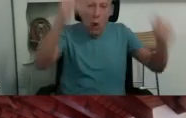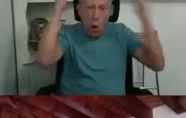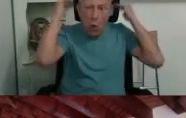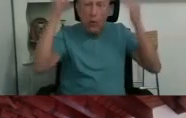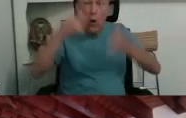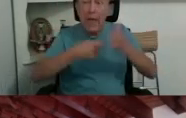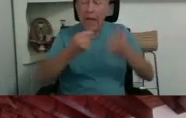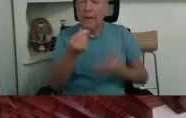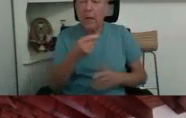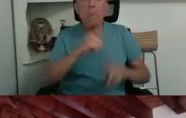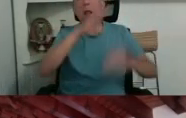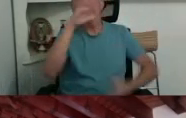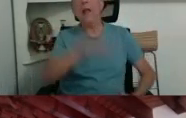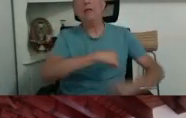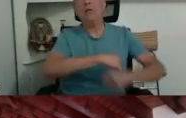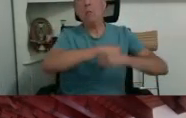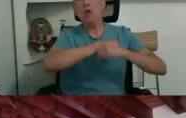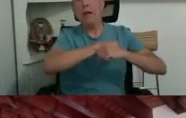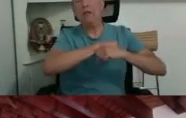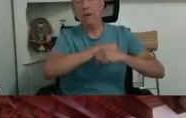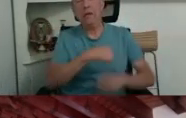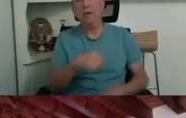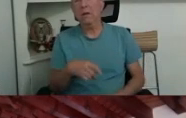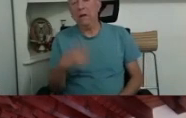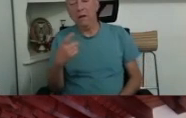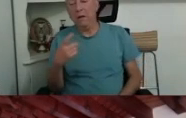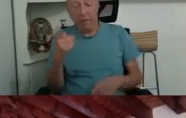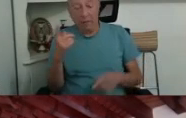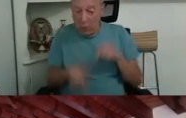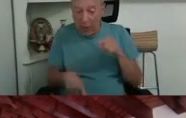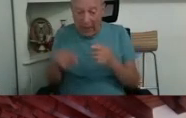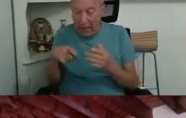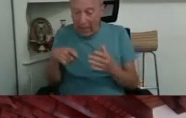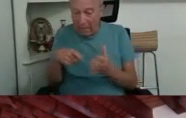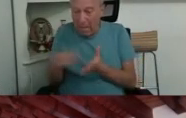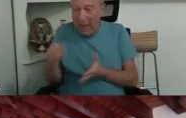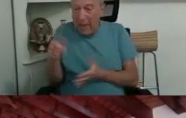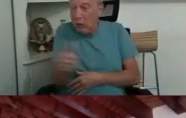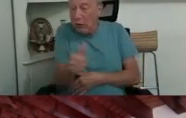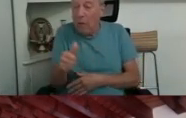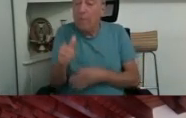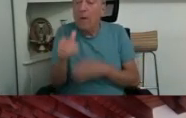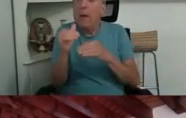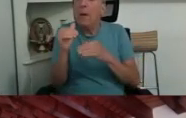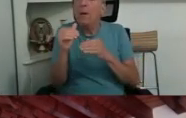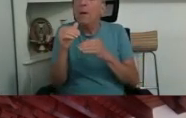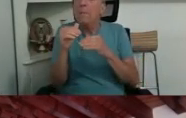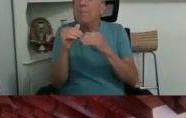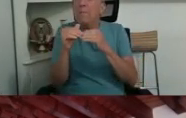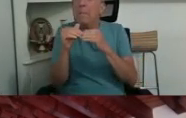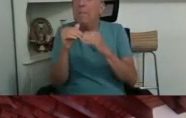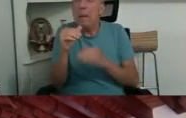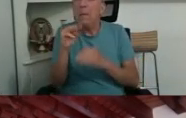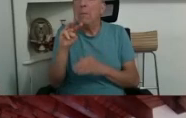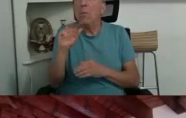less protection. If you can't afford to pay yourself minimum wage while you're starting up your cooperative or your client,